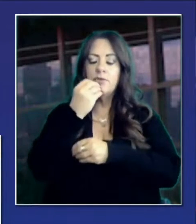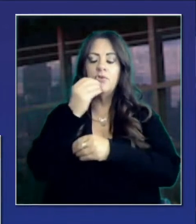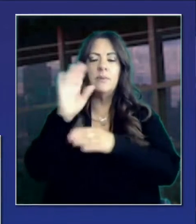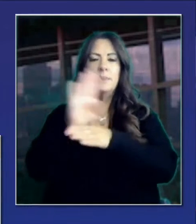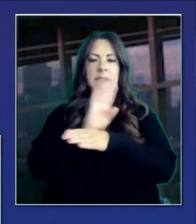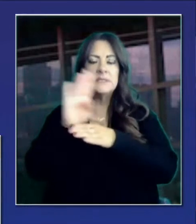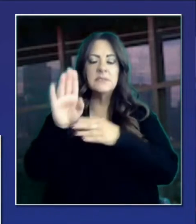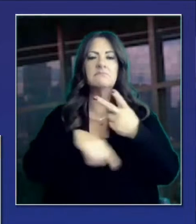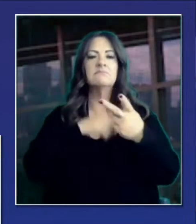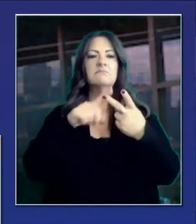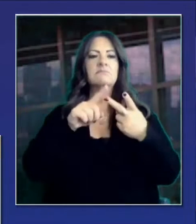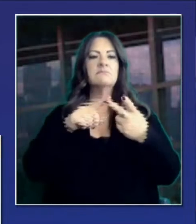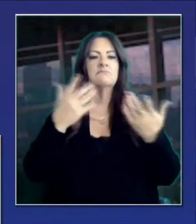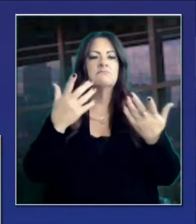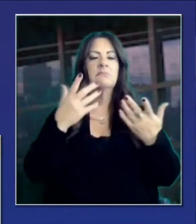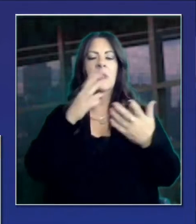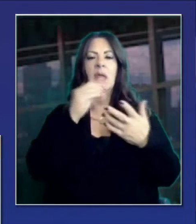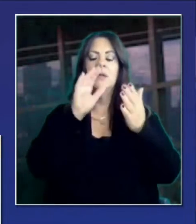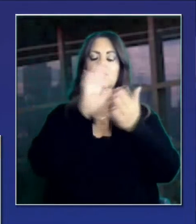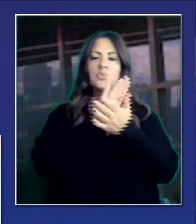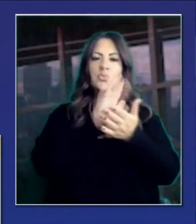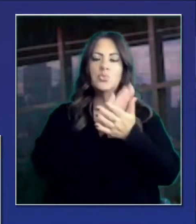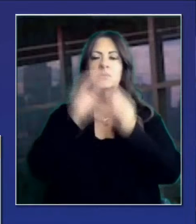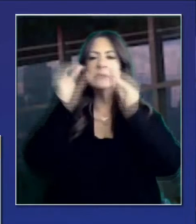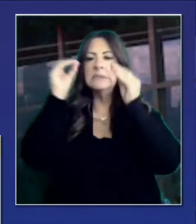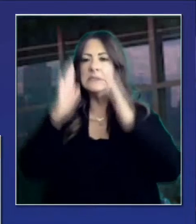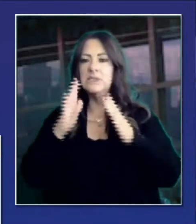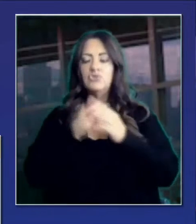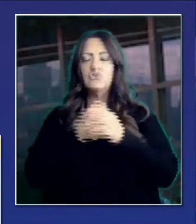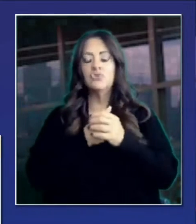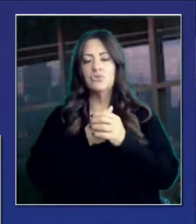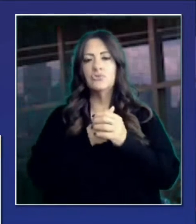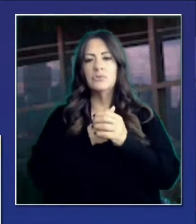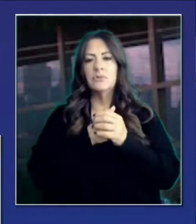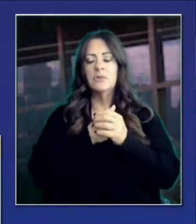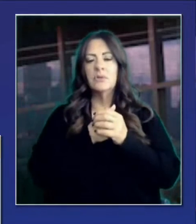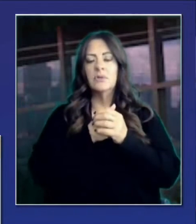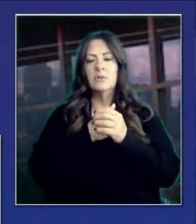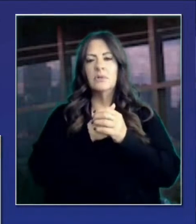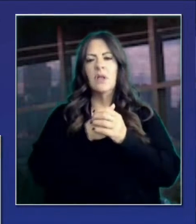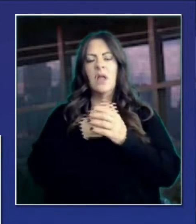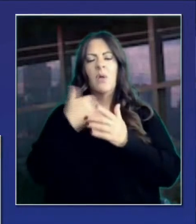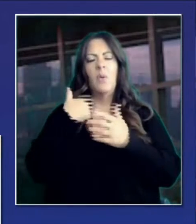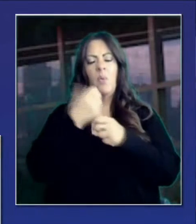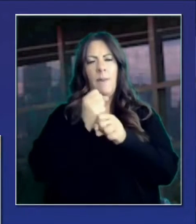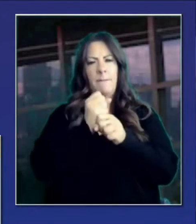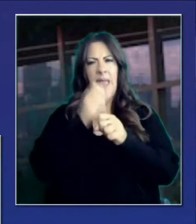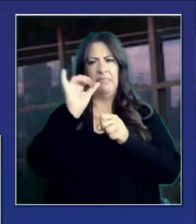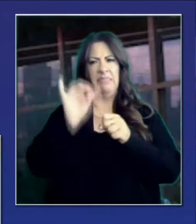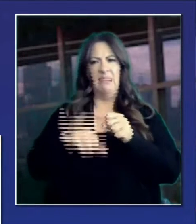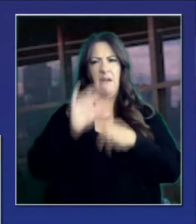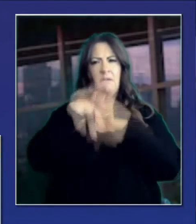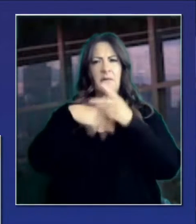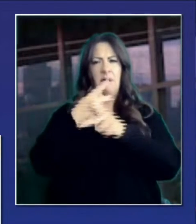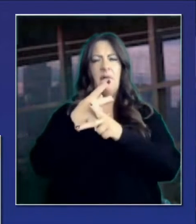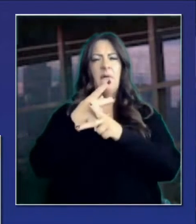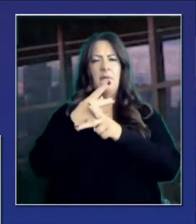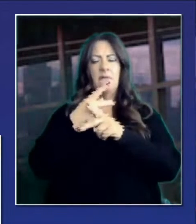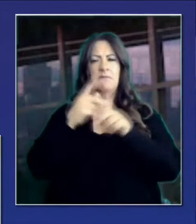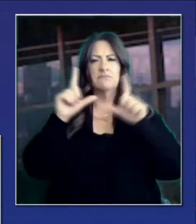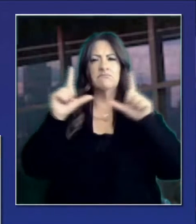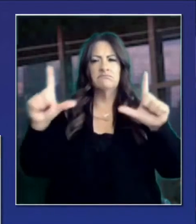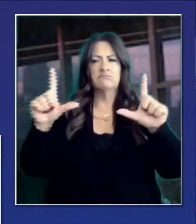want to continue to provide a framework of prioritization in that cohort. 65 and over,